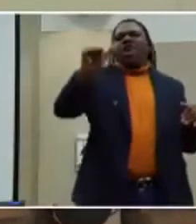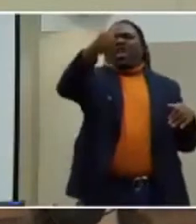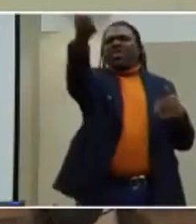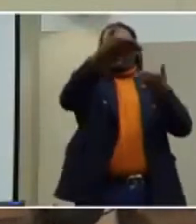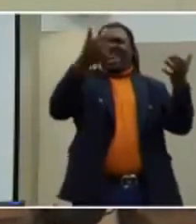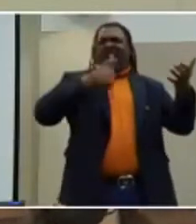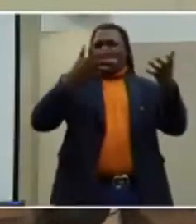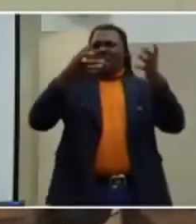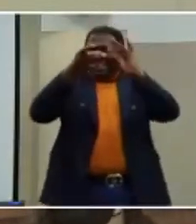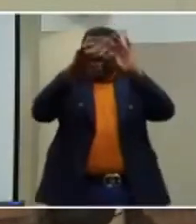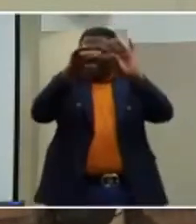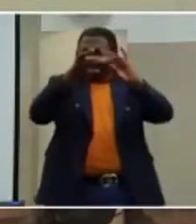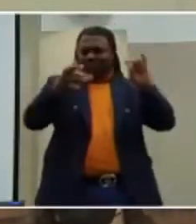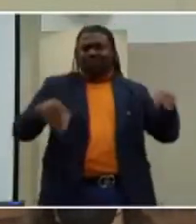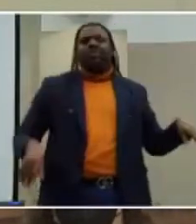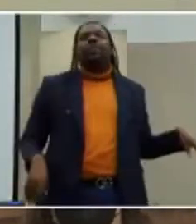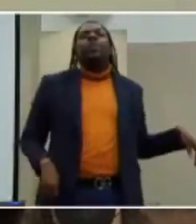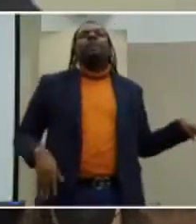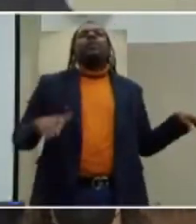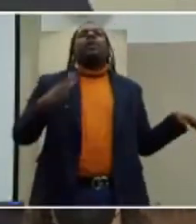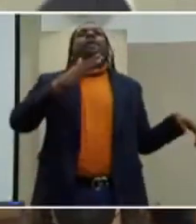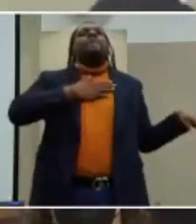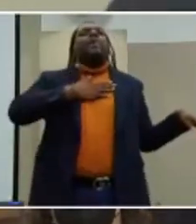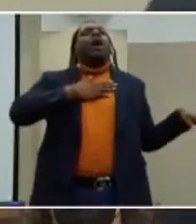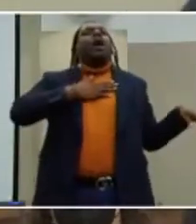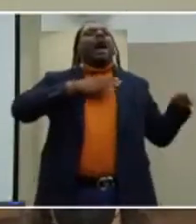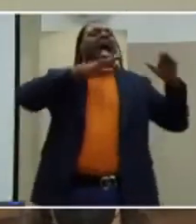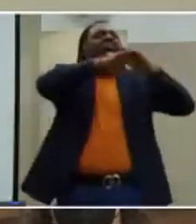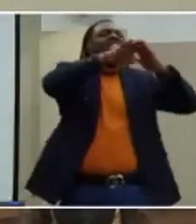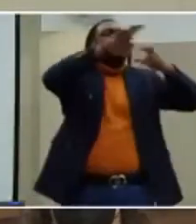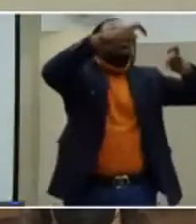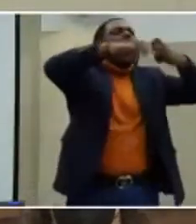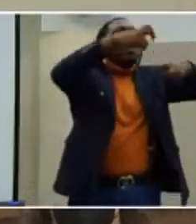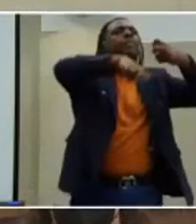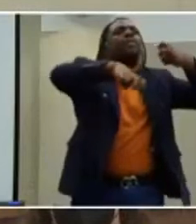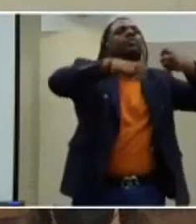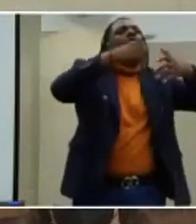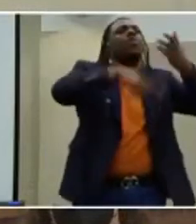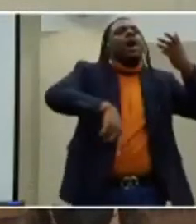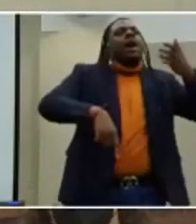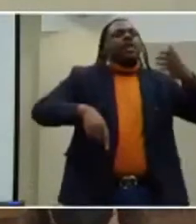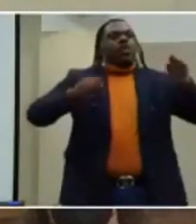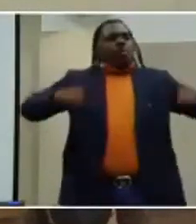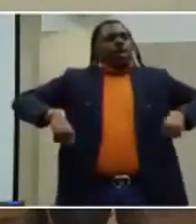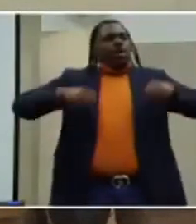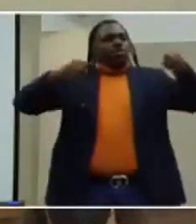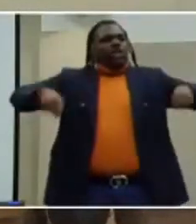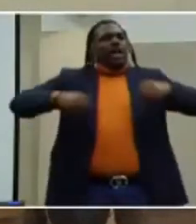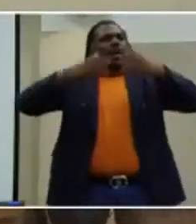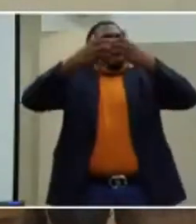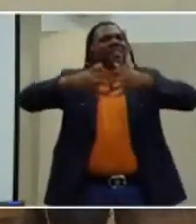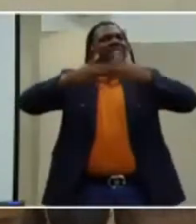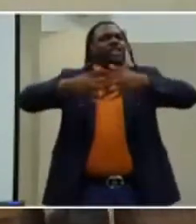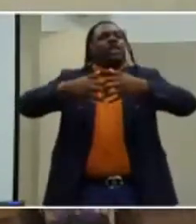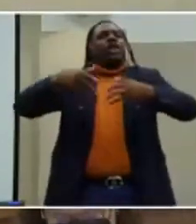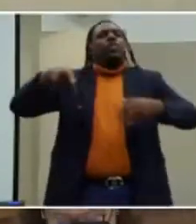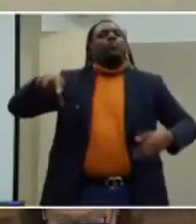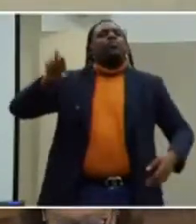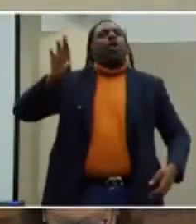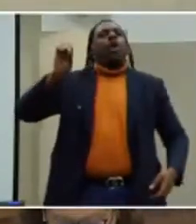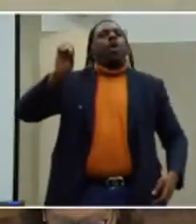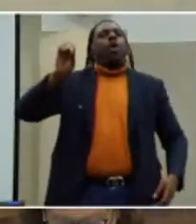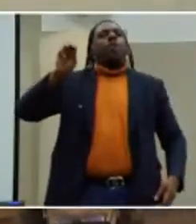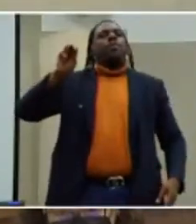mention my access problem is created by the wheelchair manufacturer Permobil.